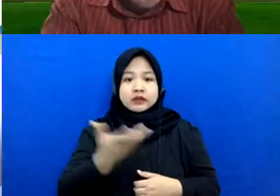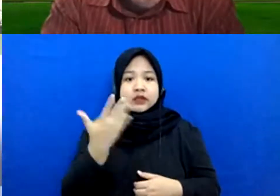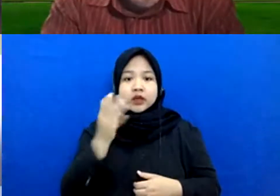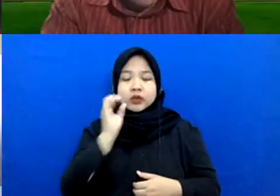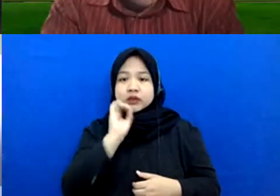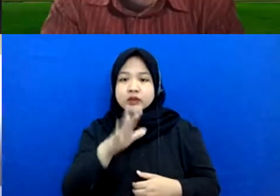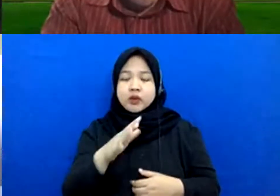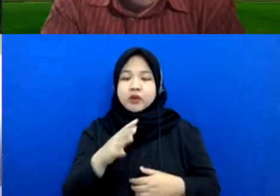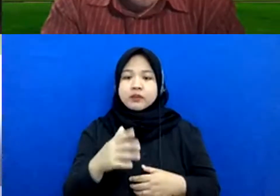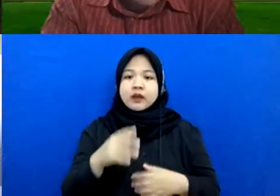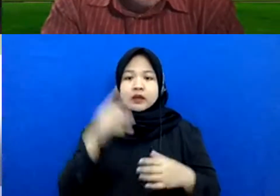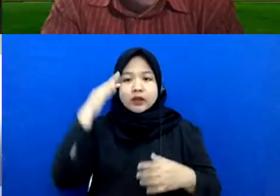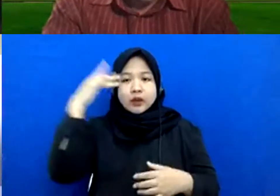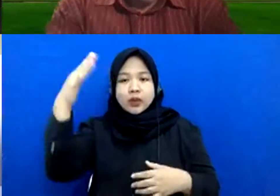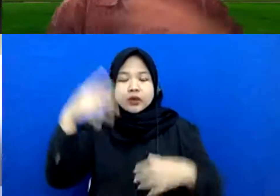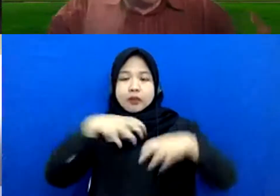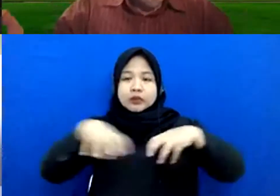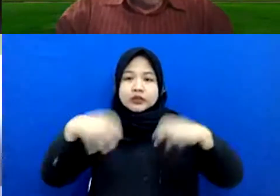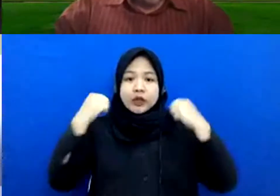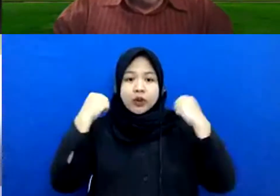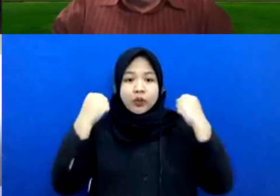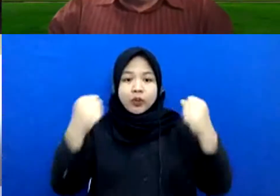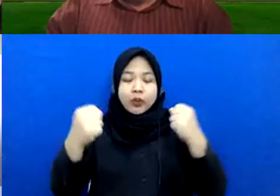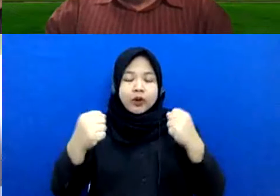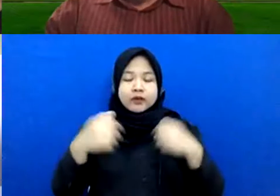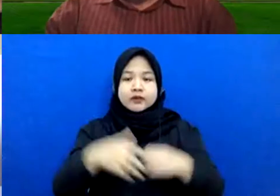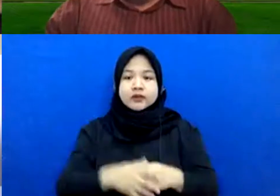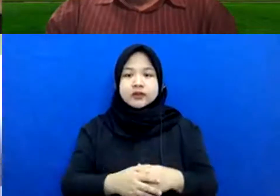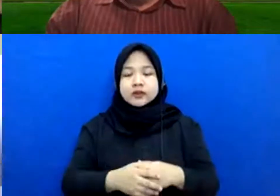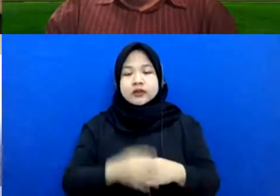got a strong theoretical position, the critical